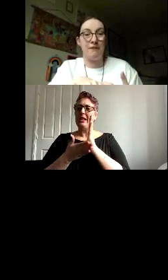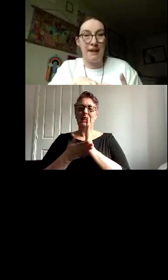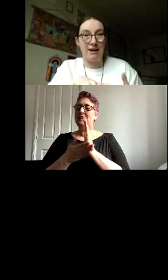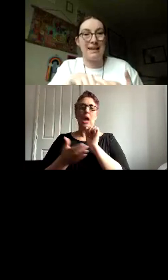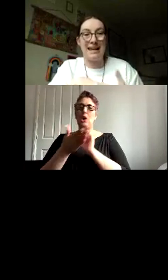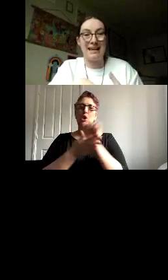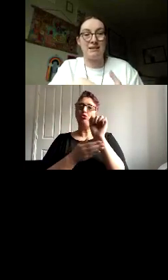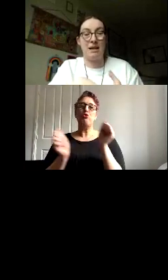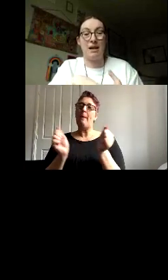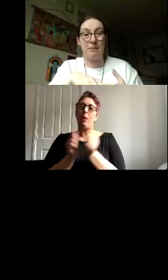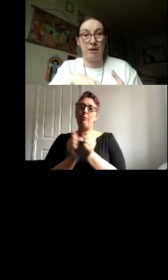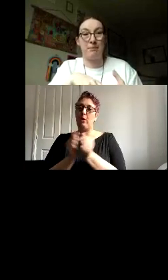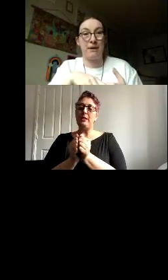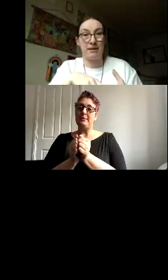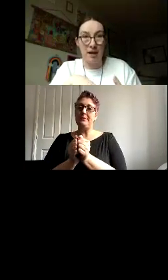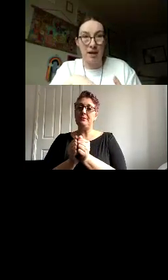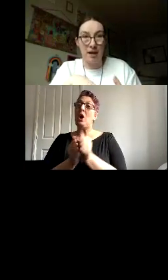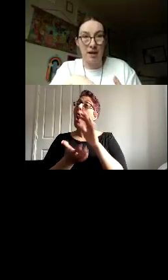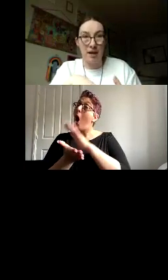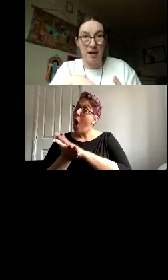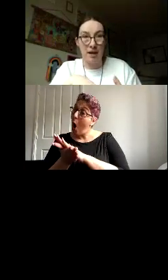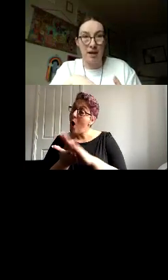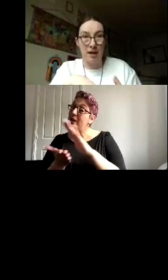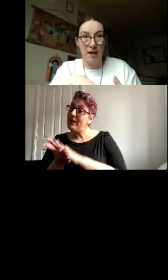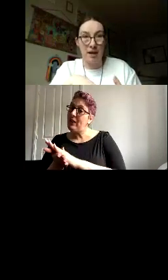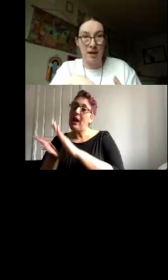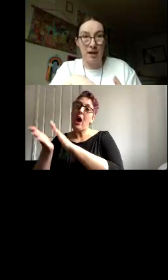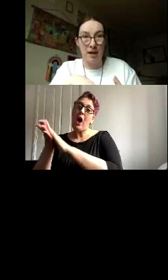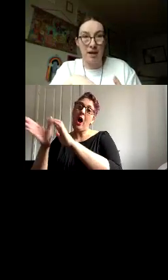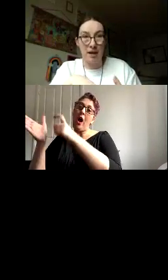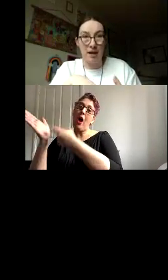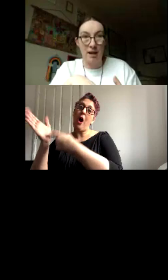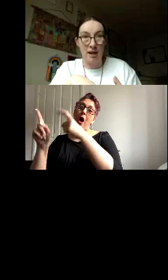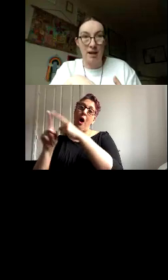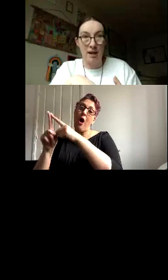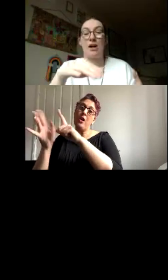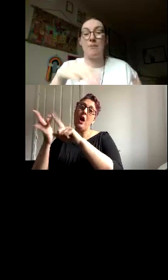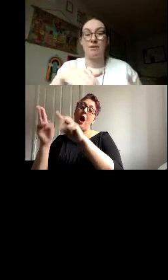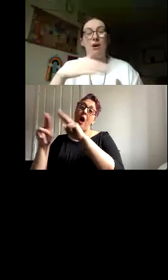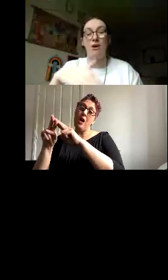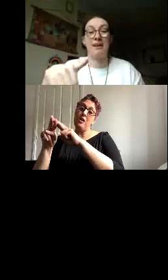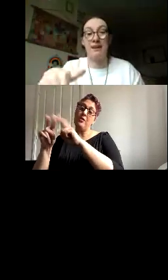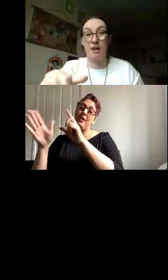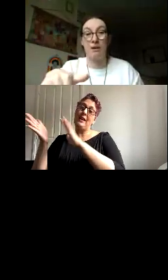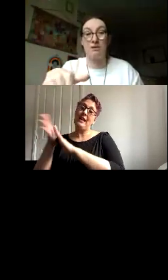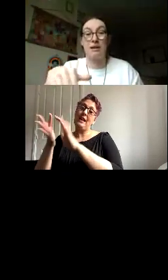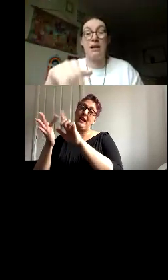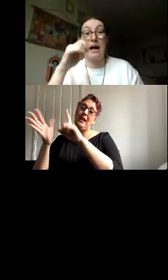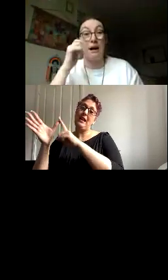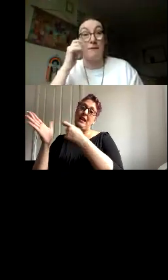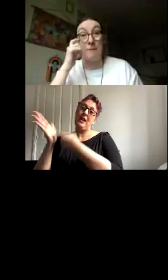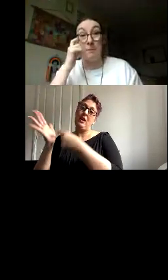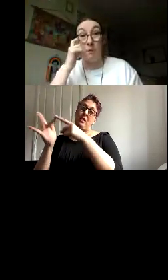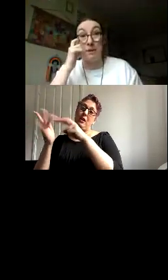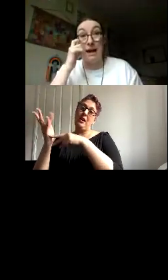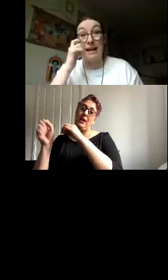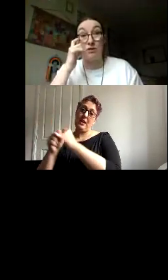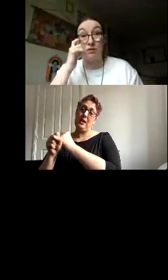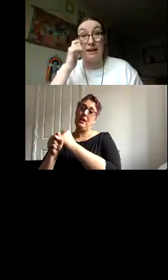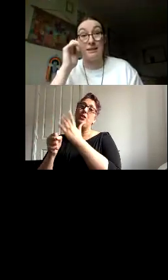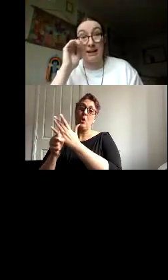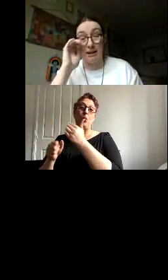Hard of hearing is an appropriate term which can be used and is often particularly used for people